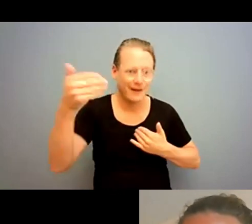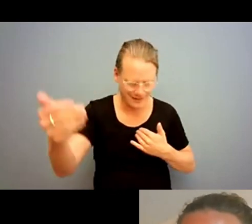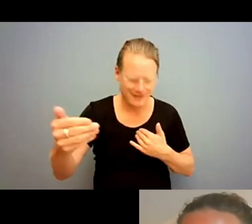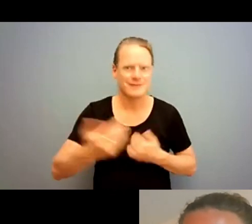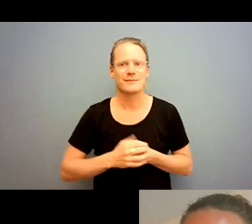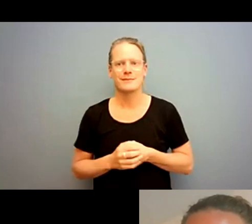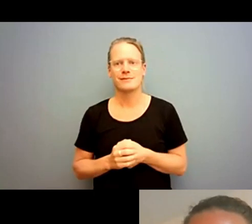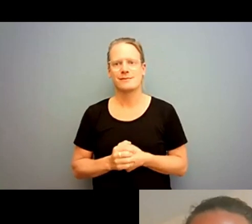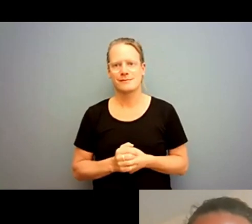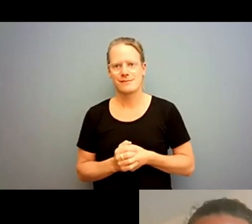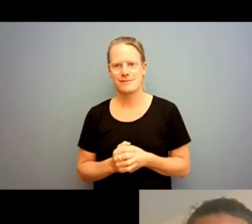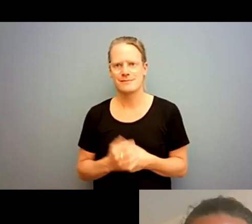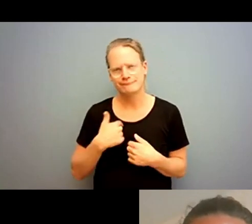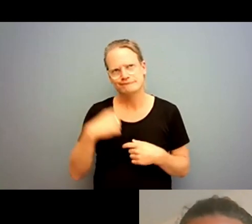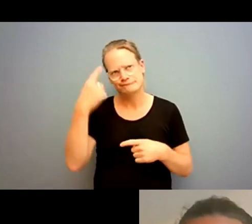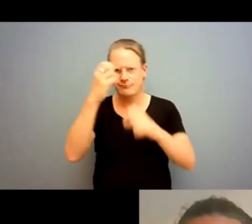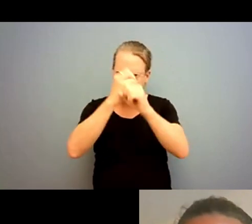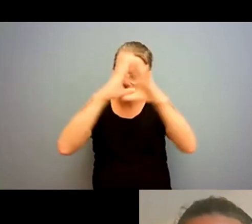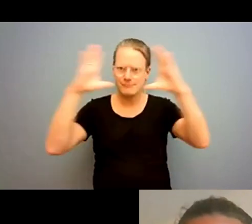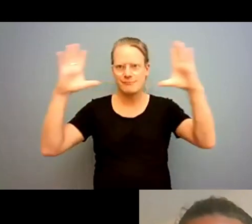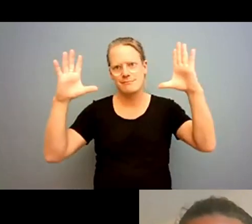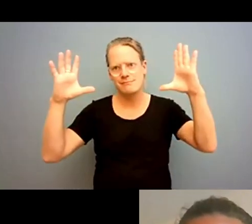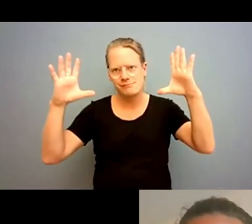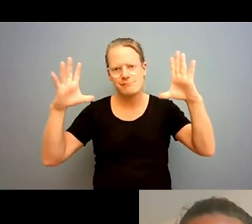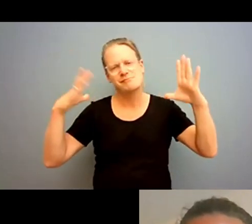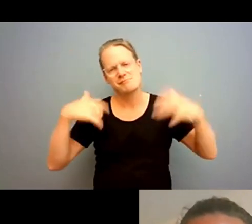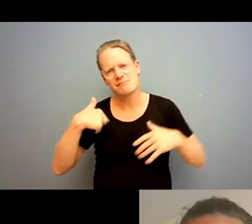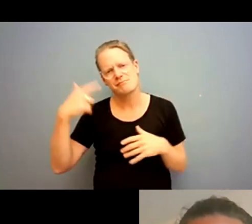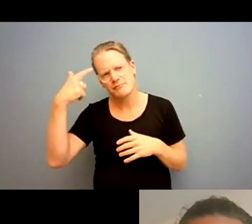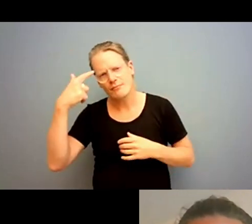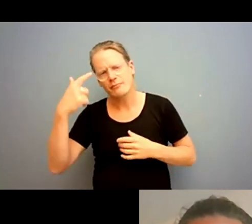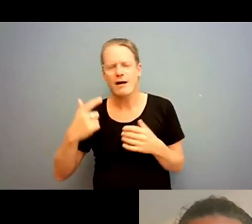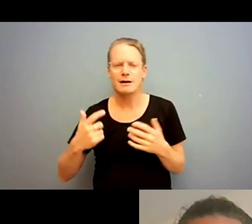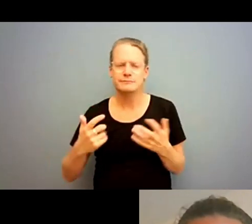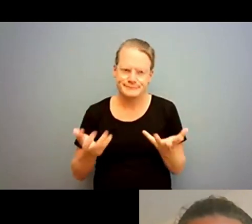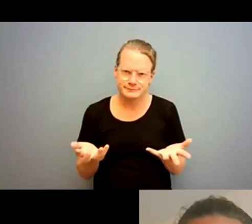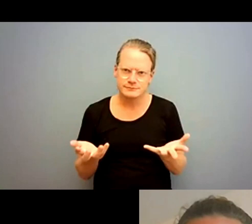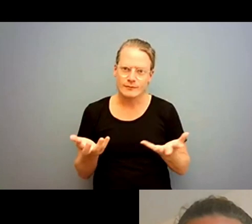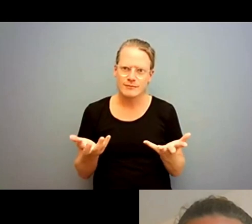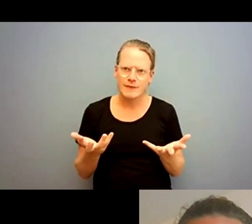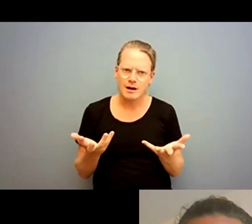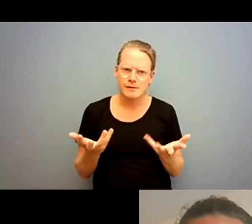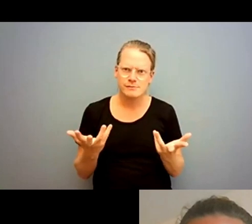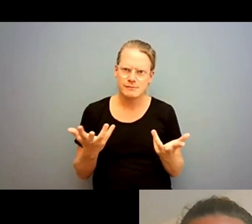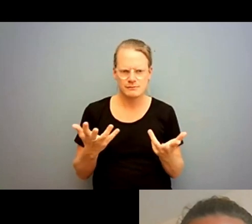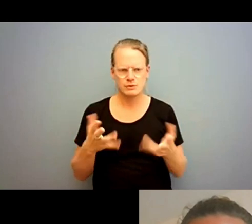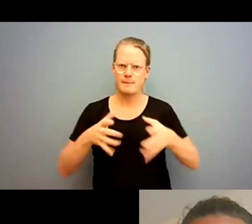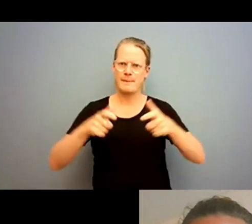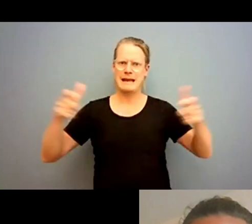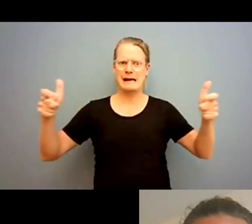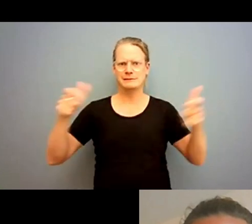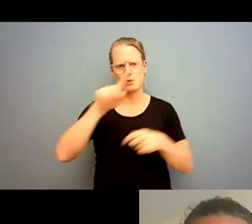autonomy, issues of community, and what does it mean to belong and